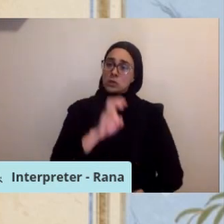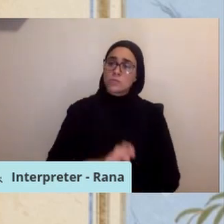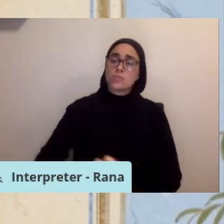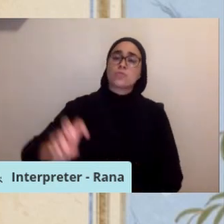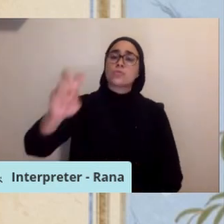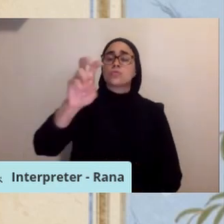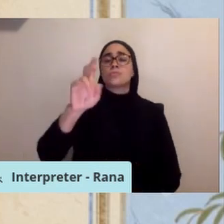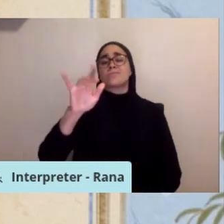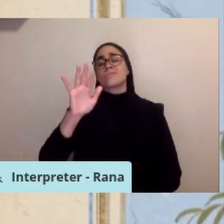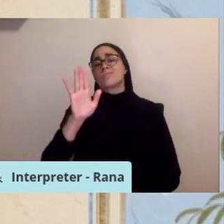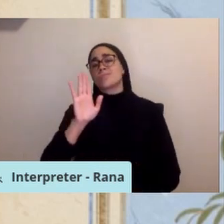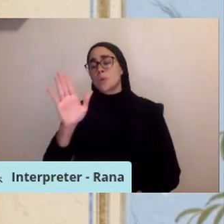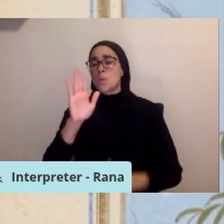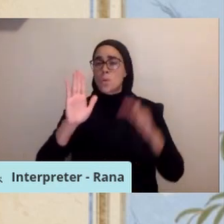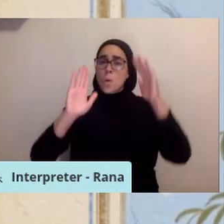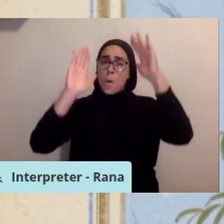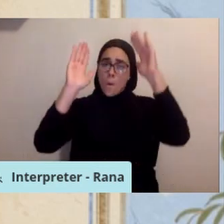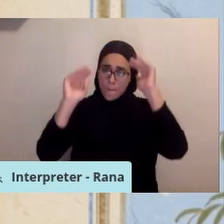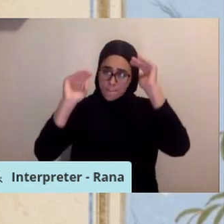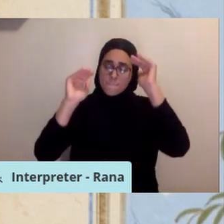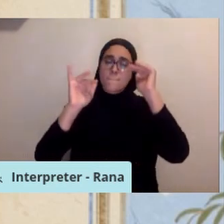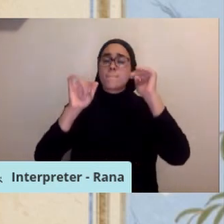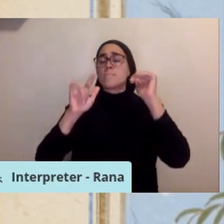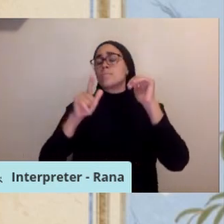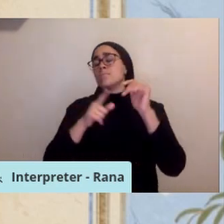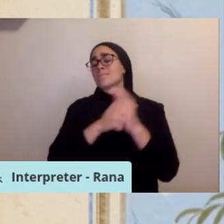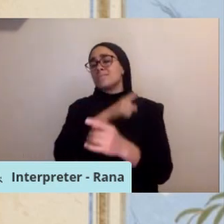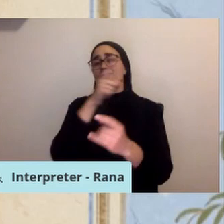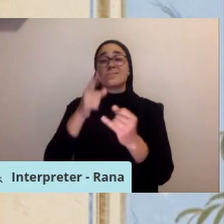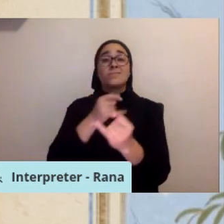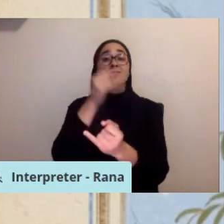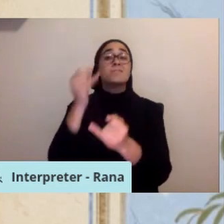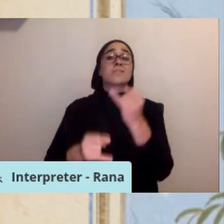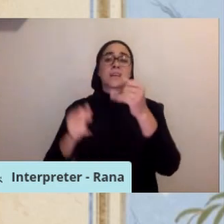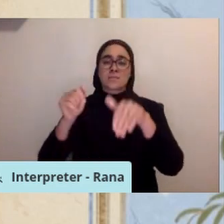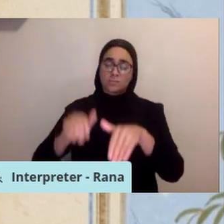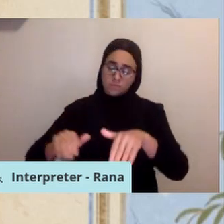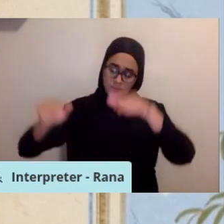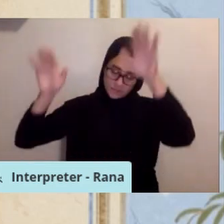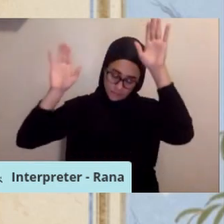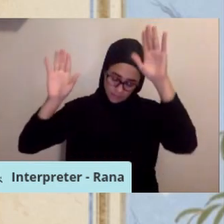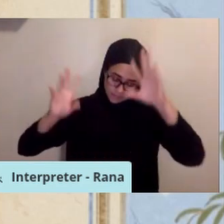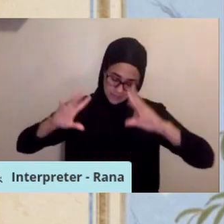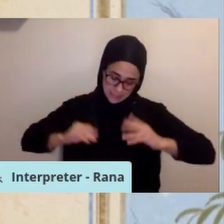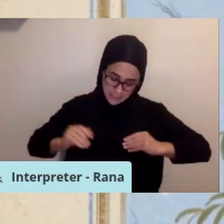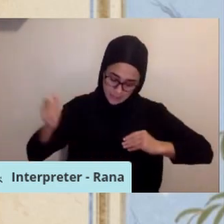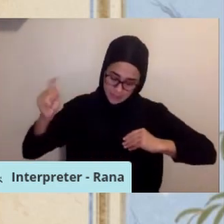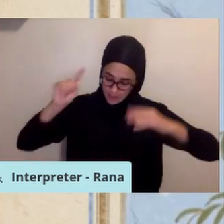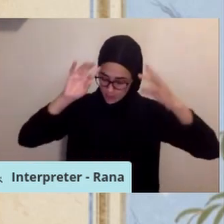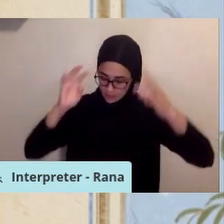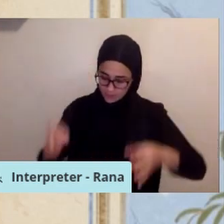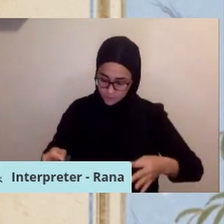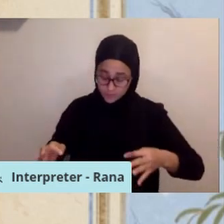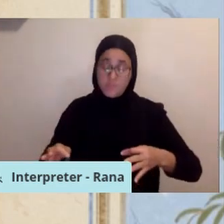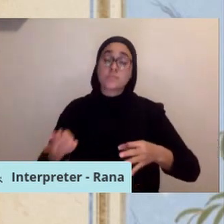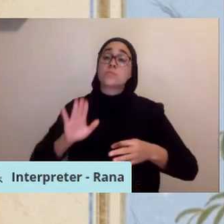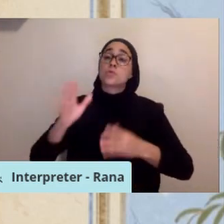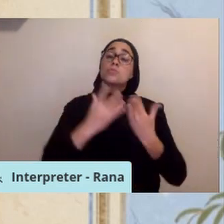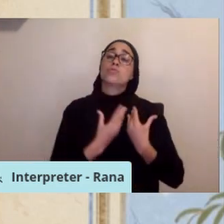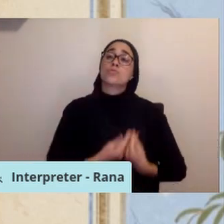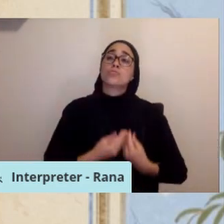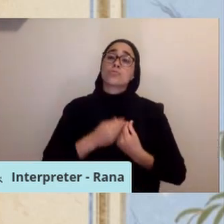and ultimately, submission. Your generosity will help us,